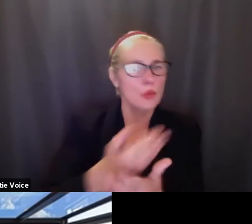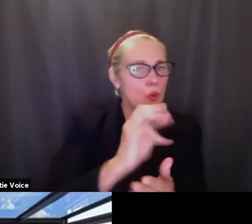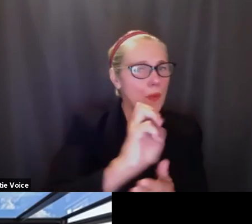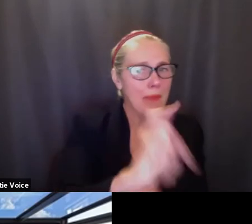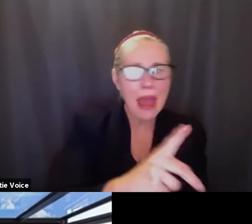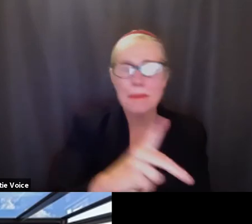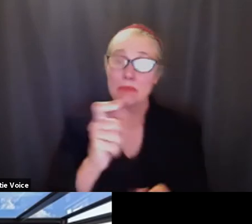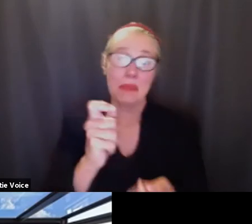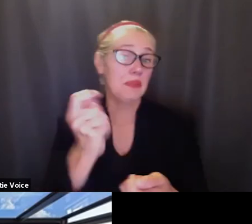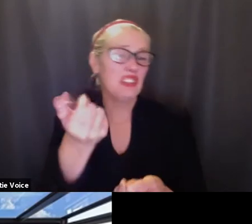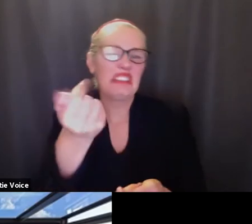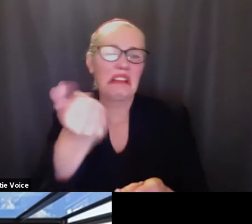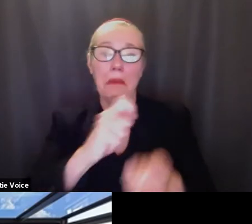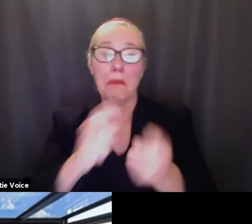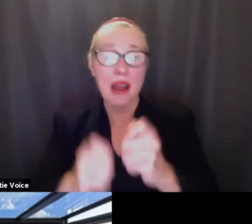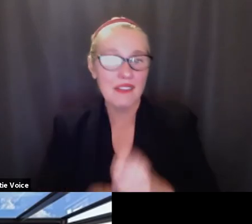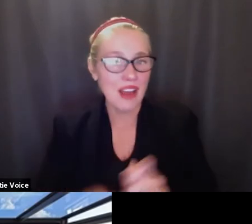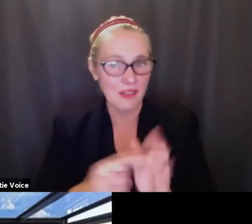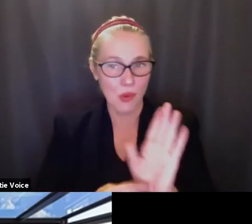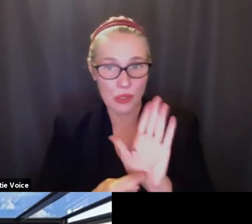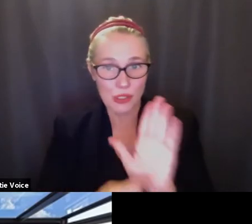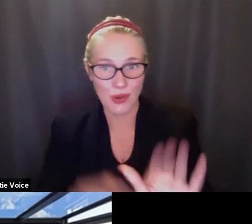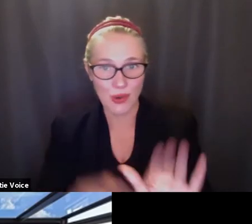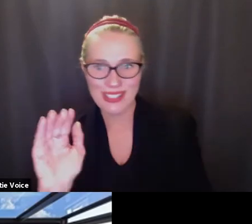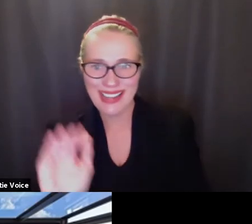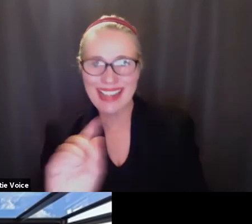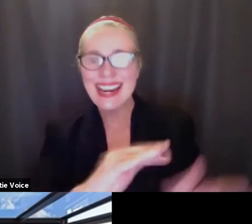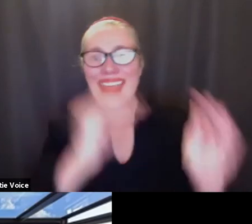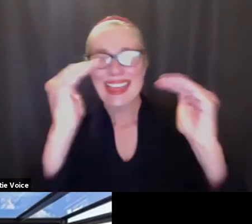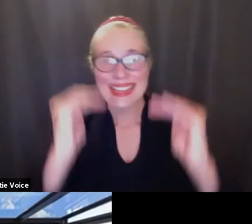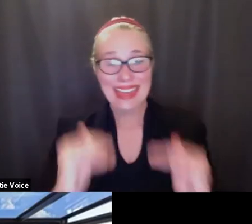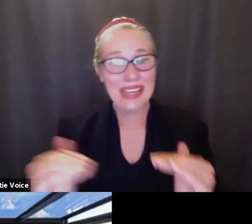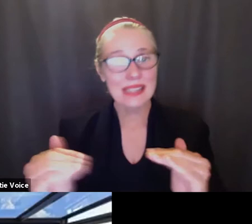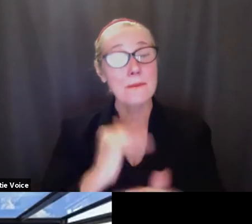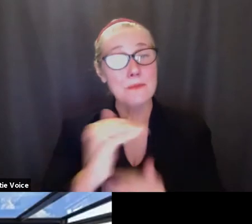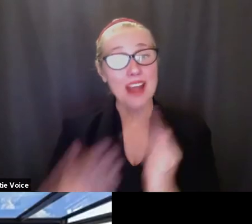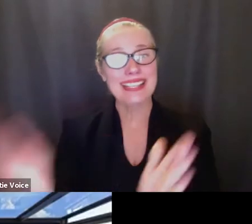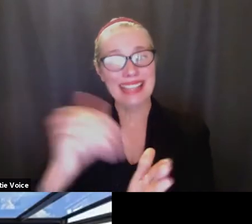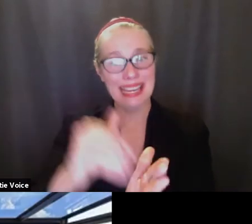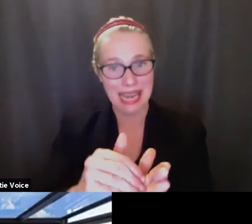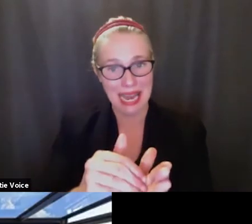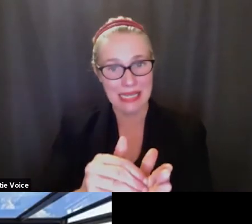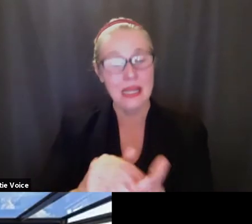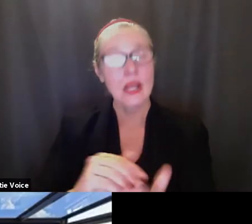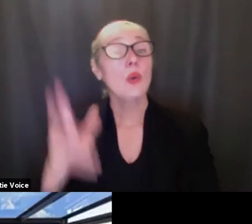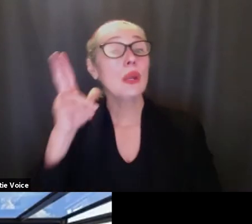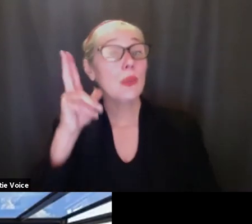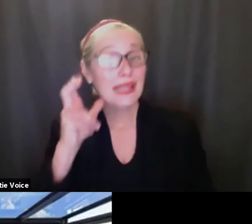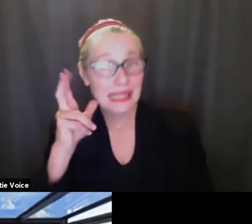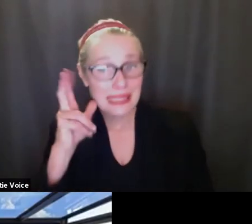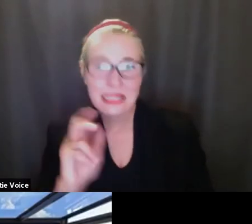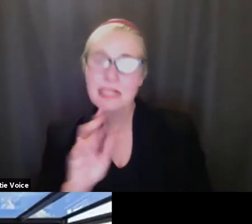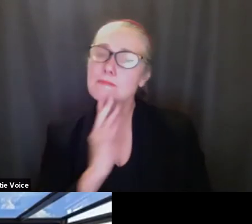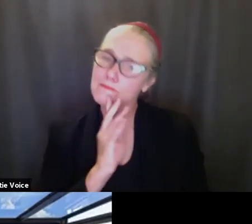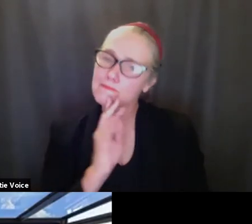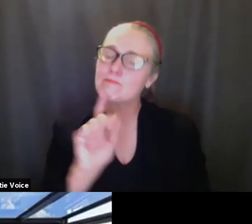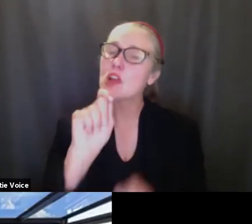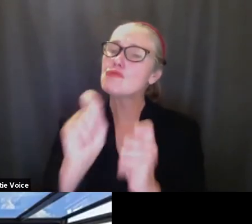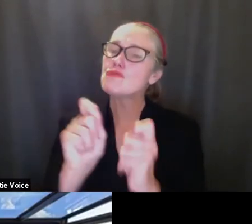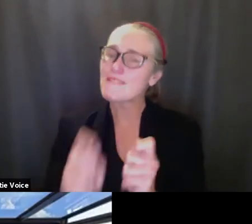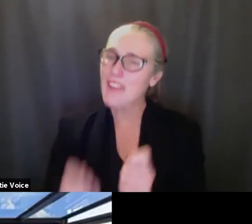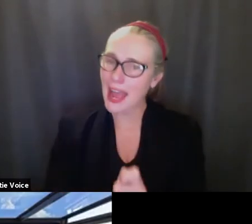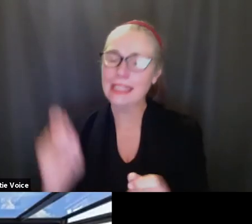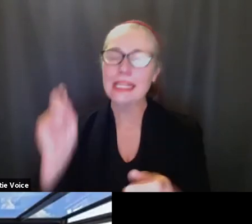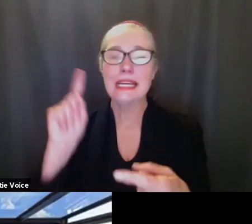modified maps from what we're showing tonight and then we'll go through the same process again of listening and refining until we get